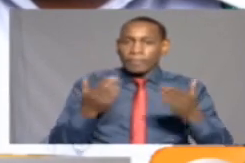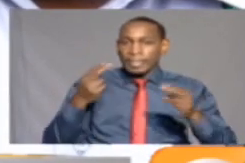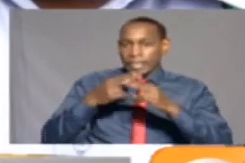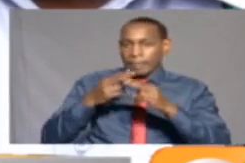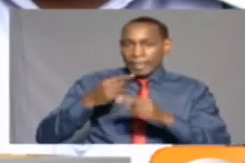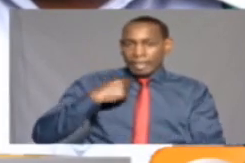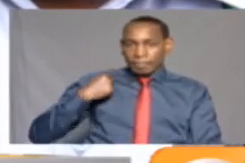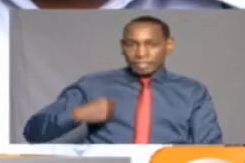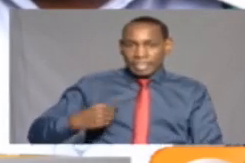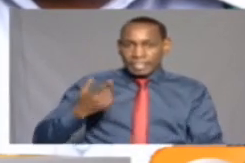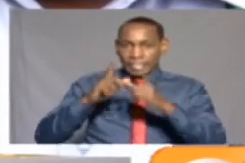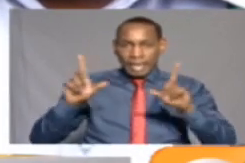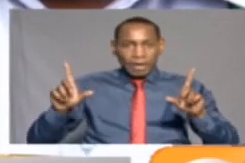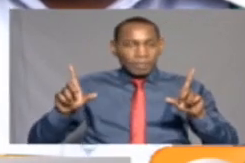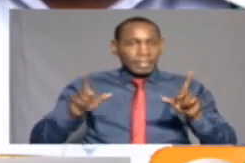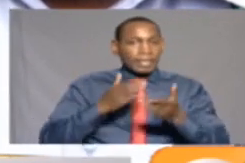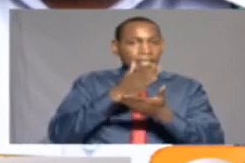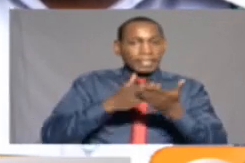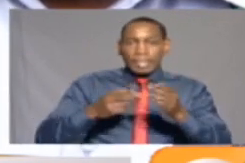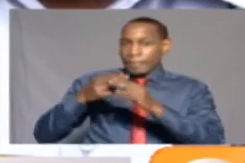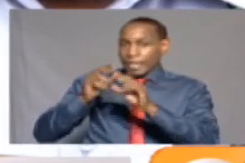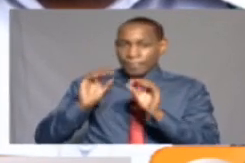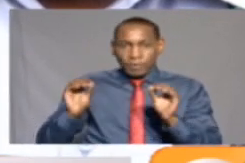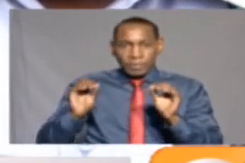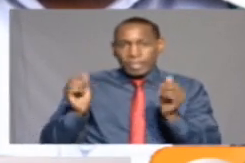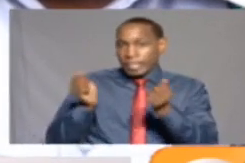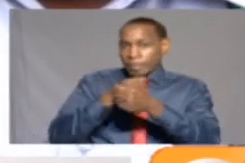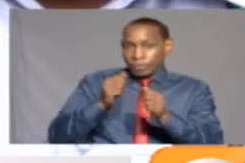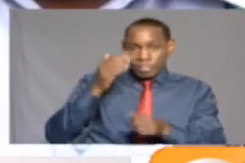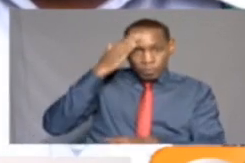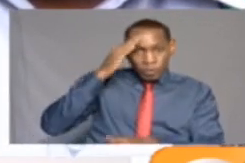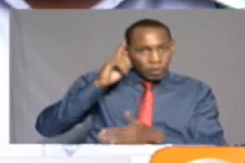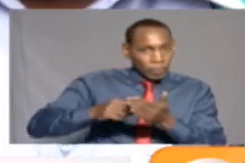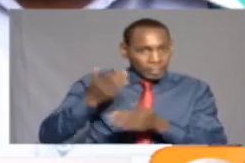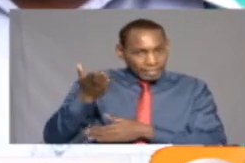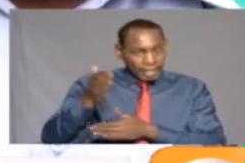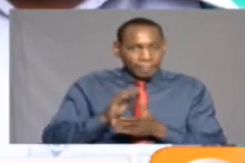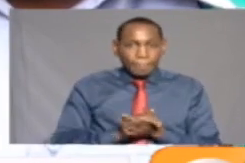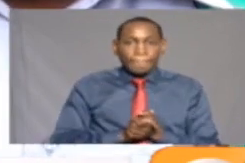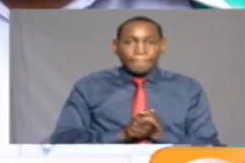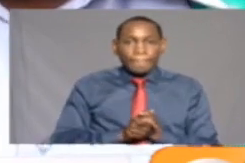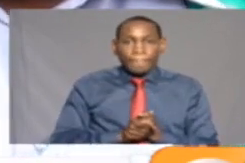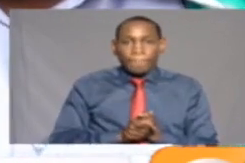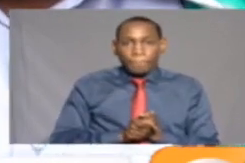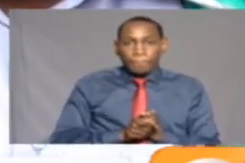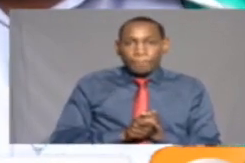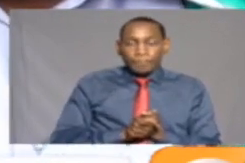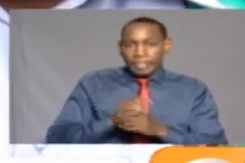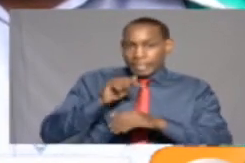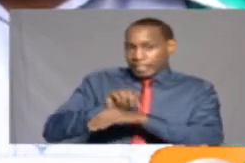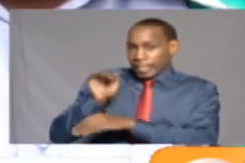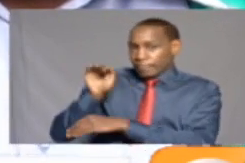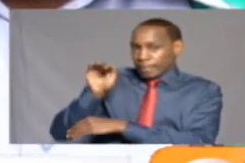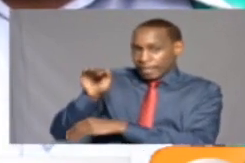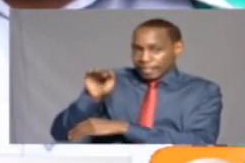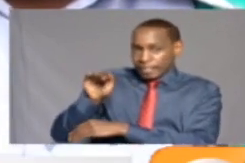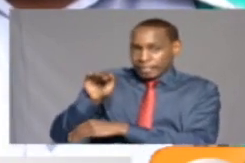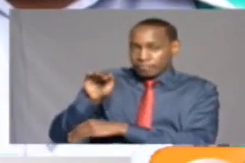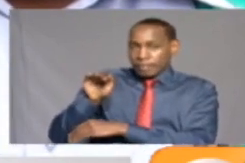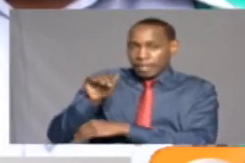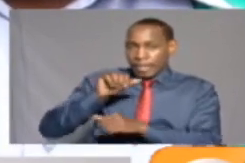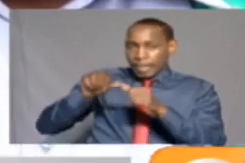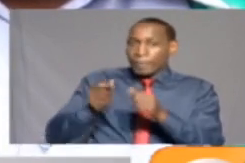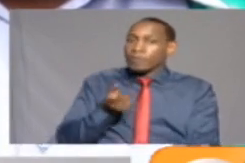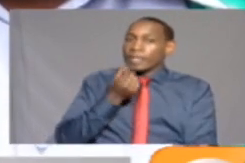in Chinese language. Some were not labeled and we could not tell what they were. So we, on asking her more about